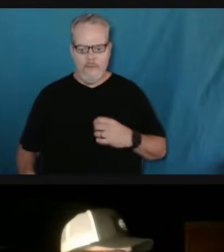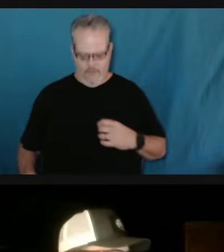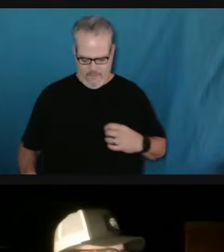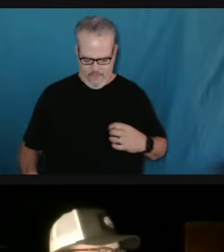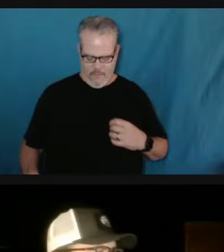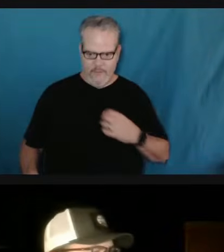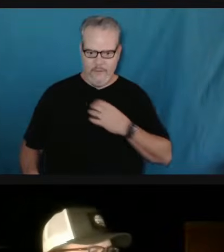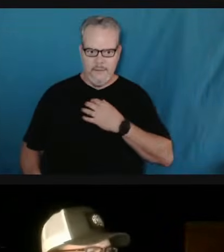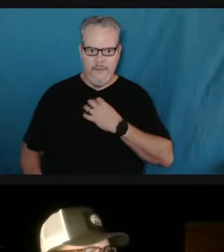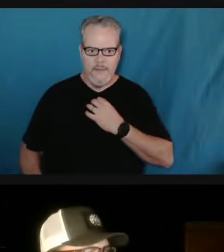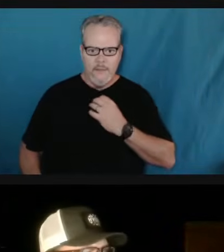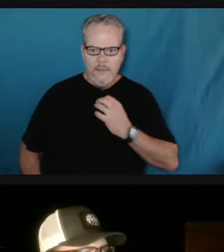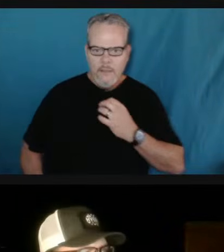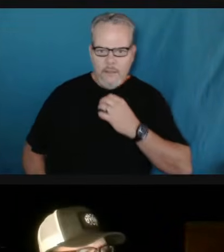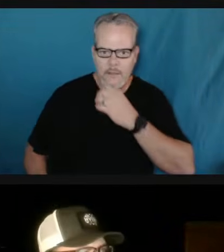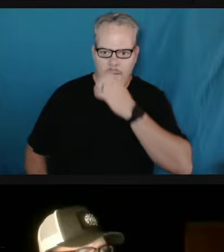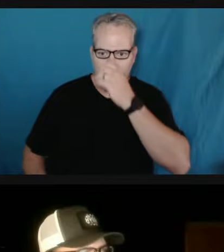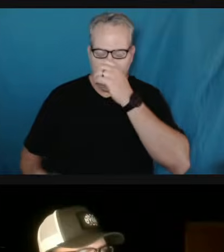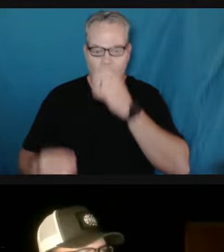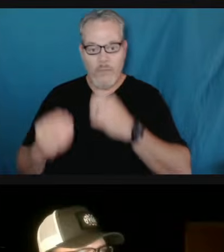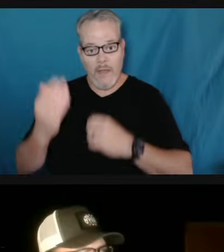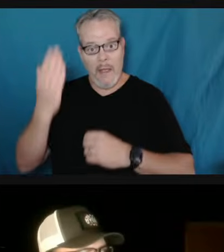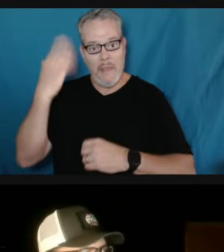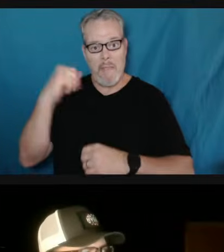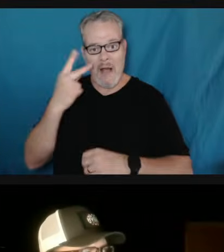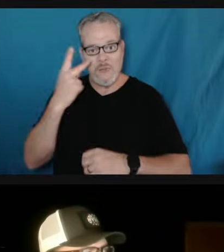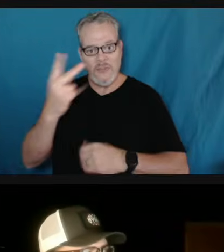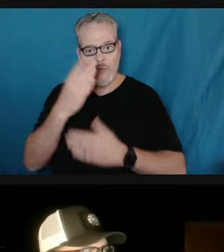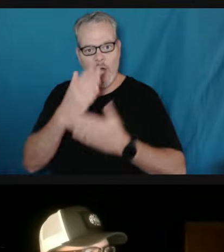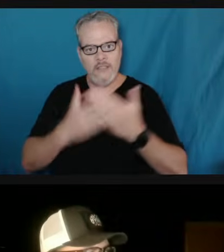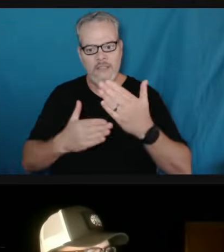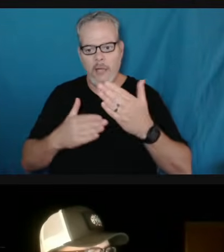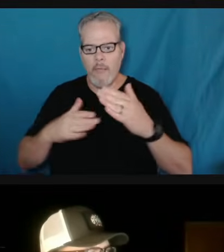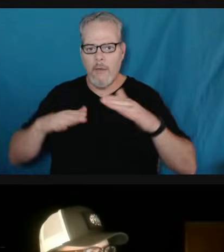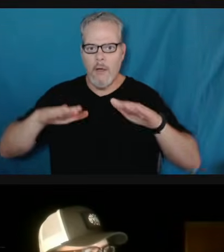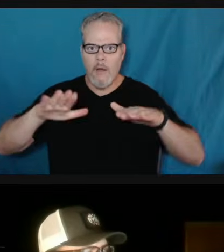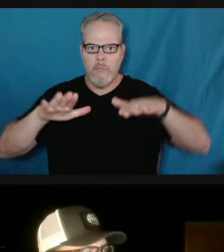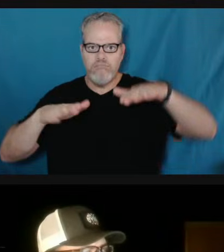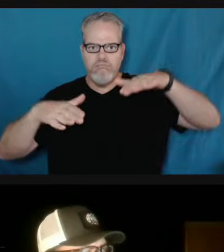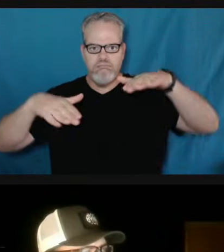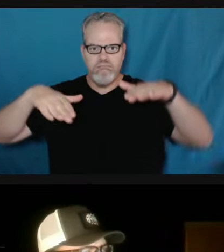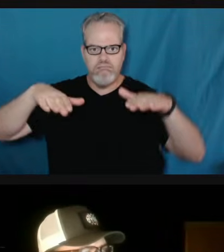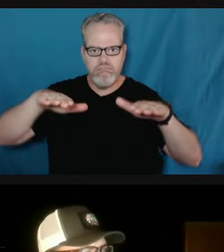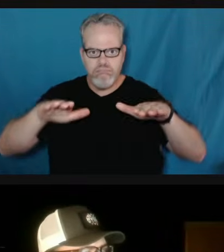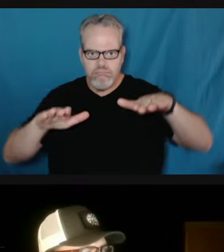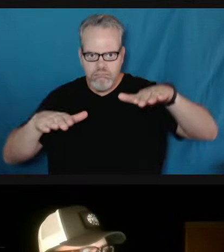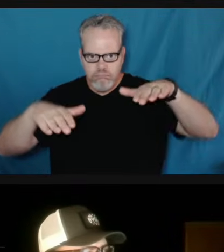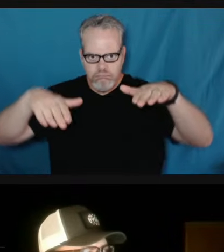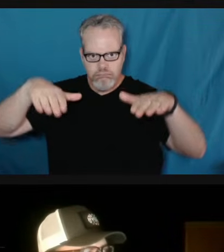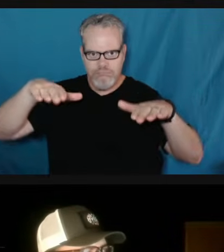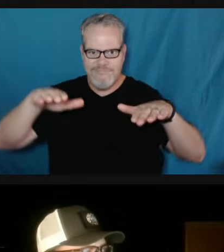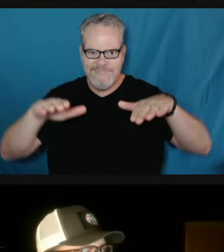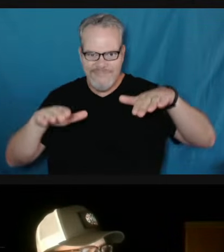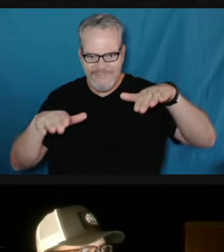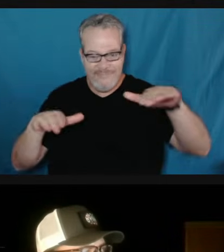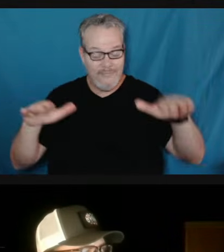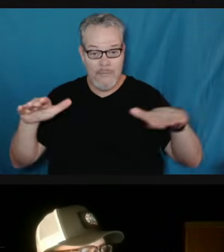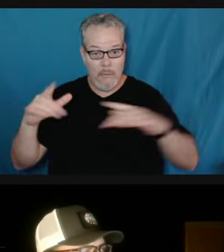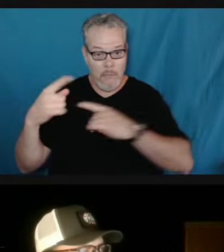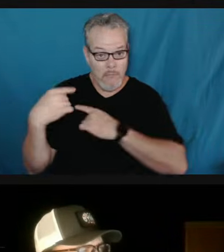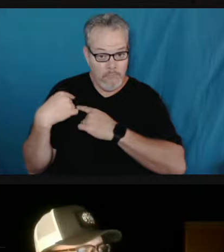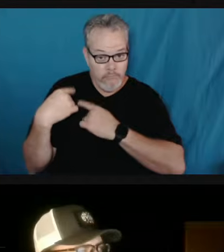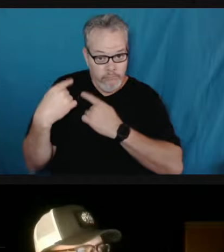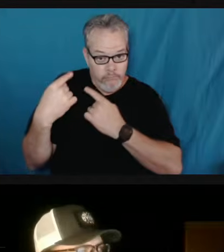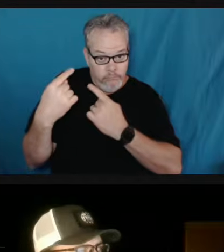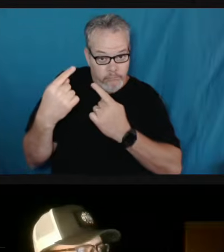seen some areas of floor settling or moving, and really it's been a long time since the last episode, and everything has stopped